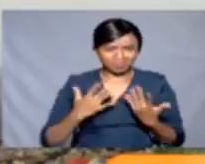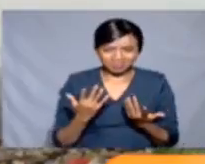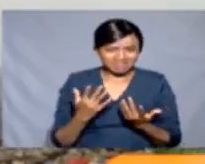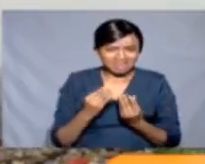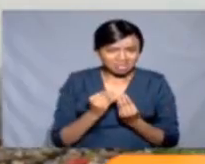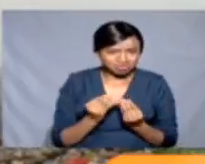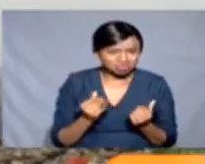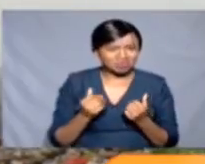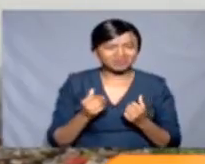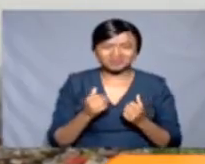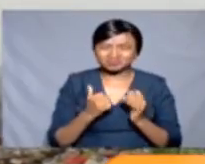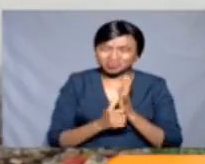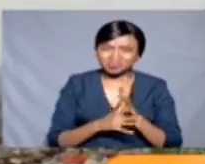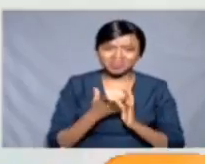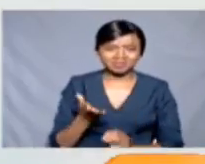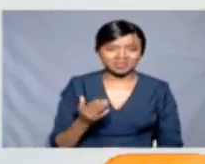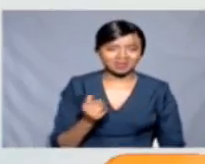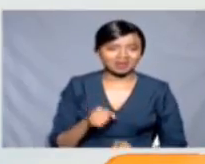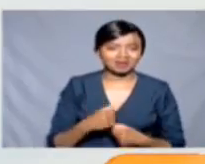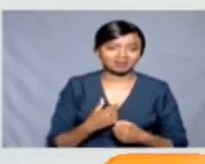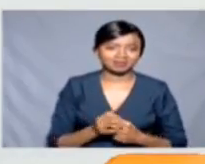developing.